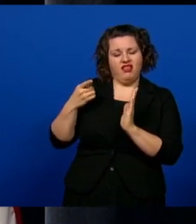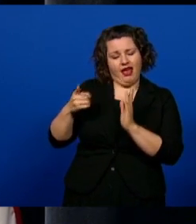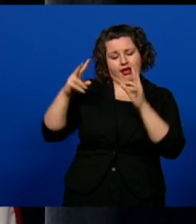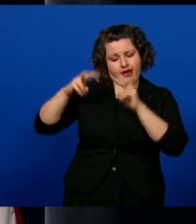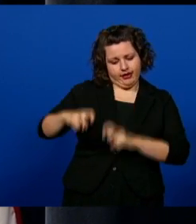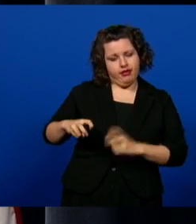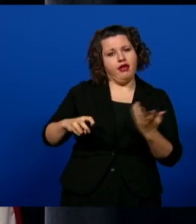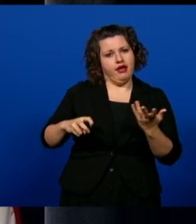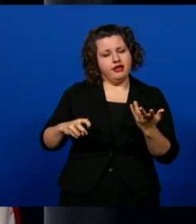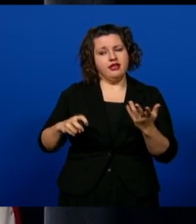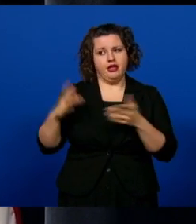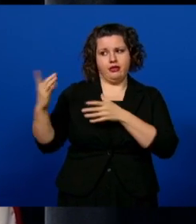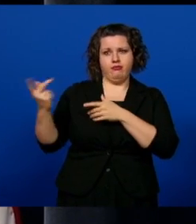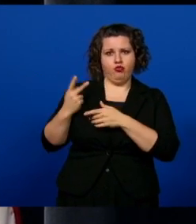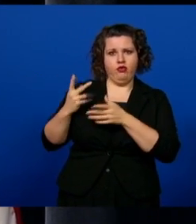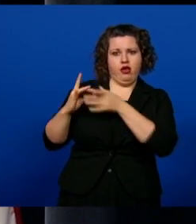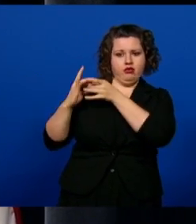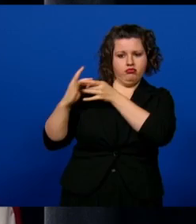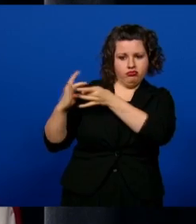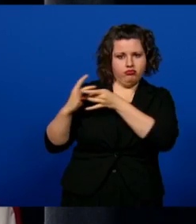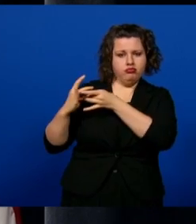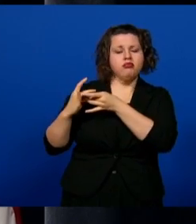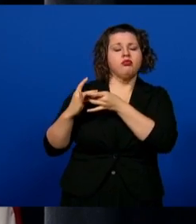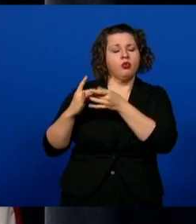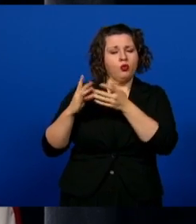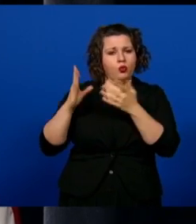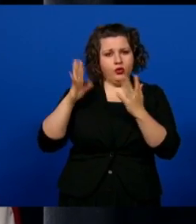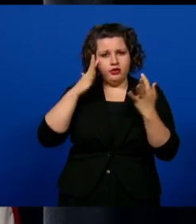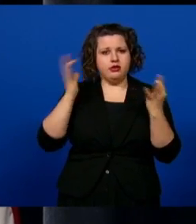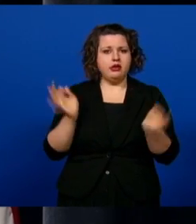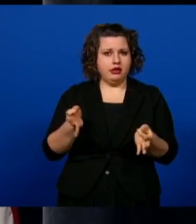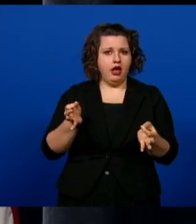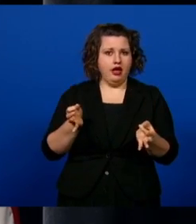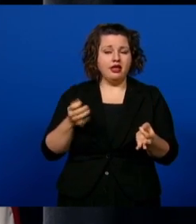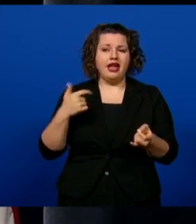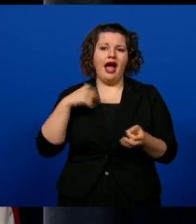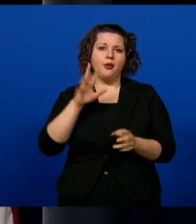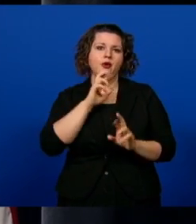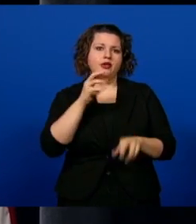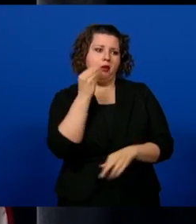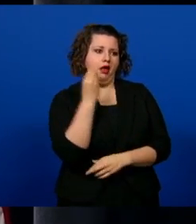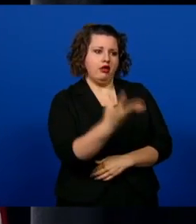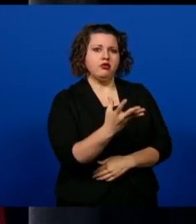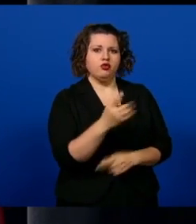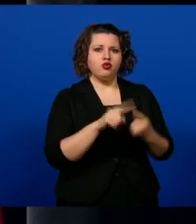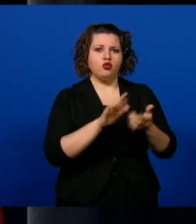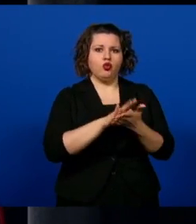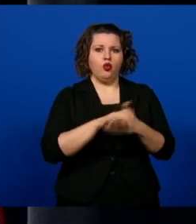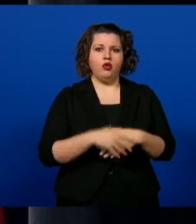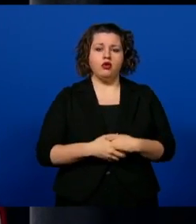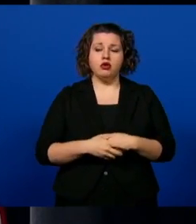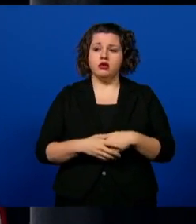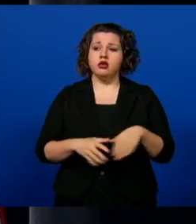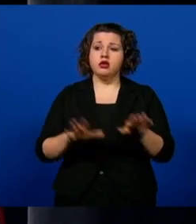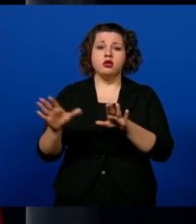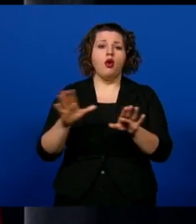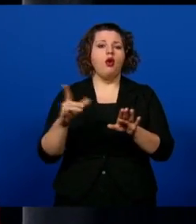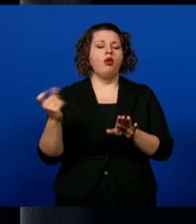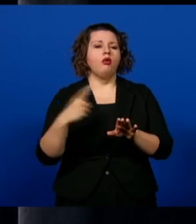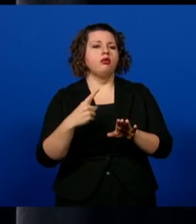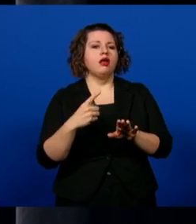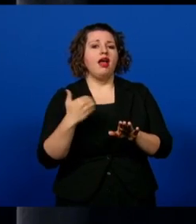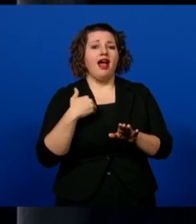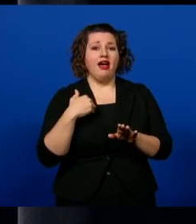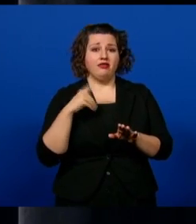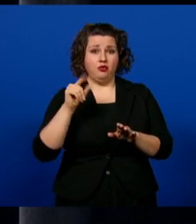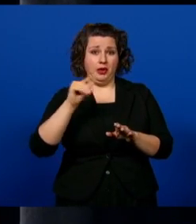that decision would be made jointly with a response issued to the school from me. So it's possible if you have a subjective? 22% spread